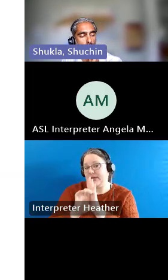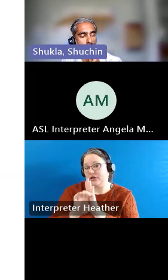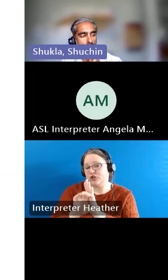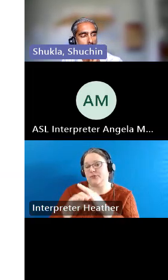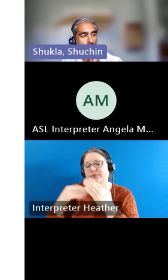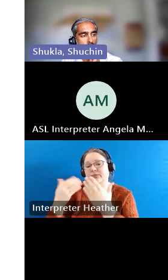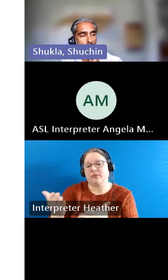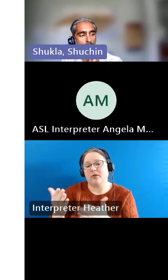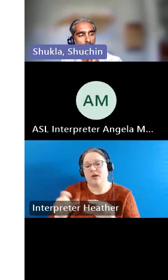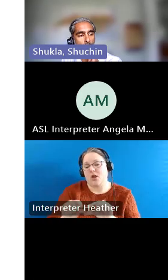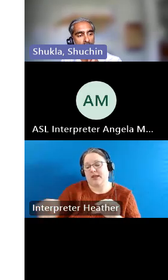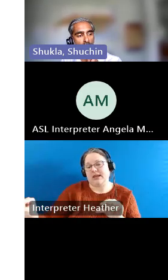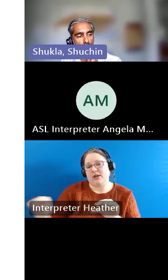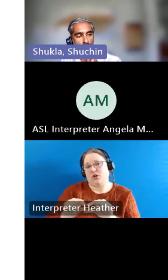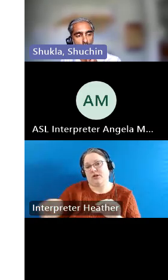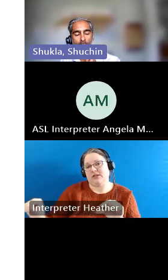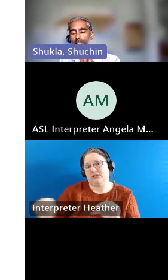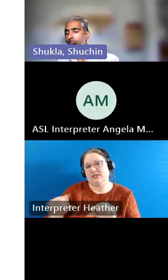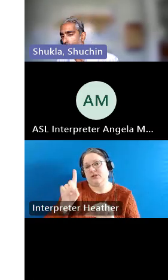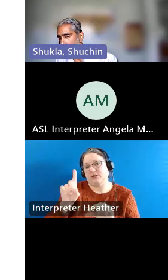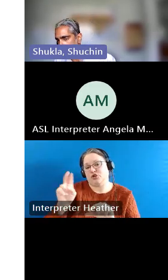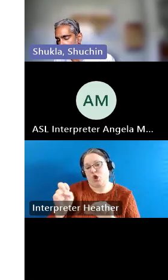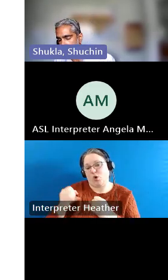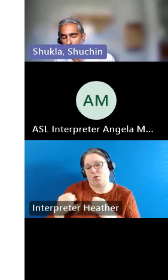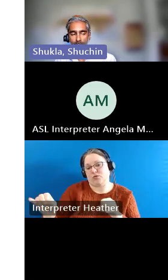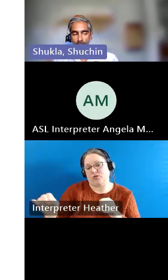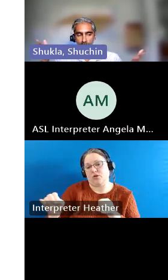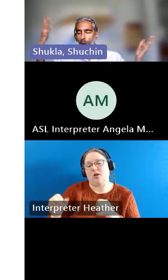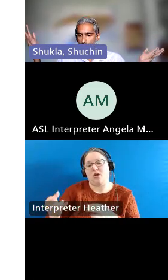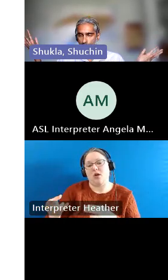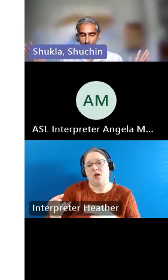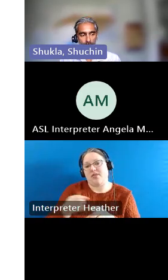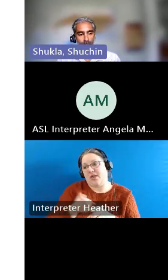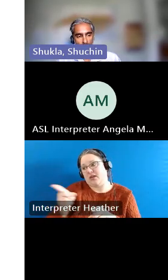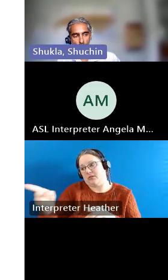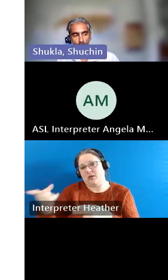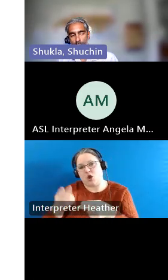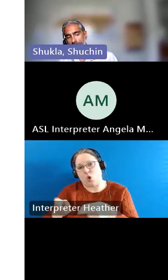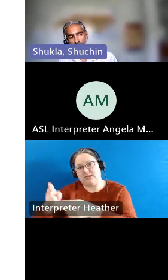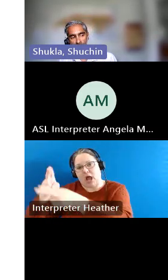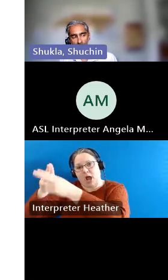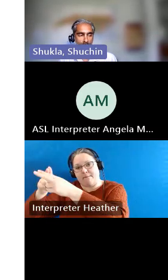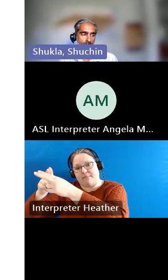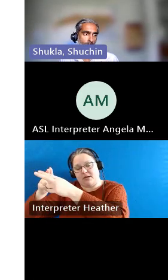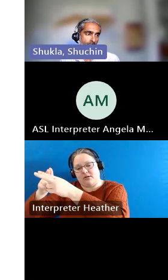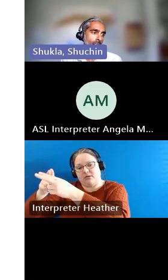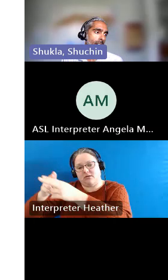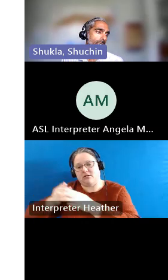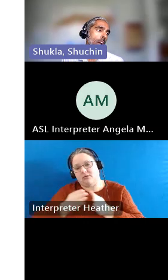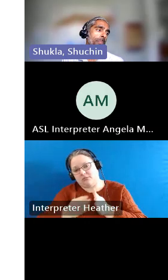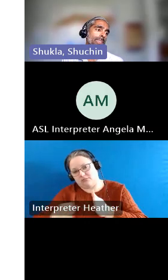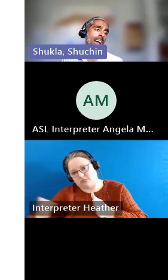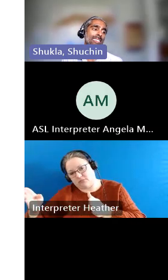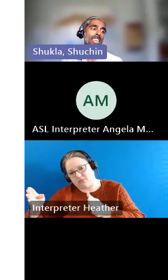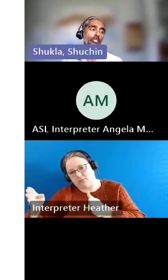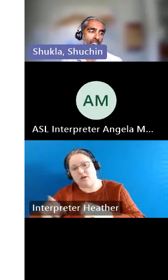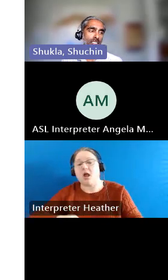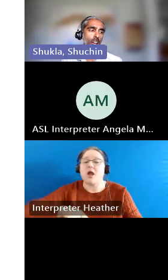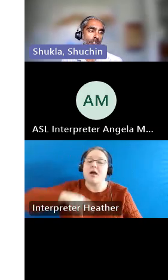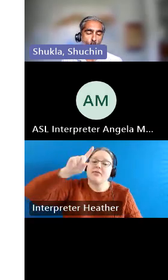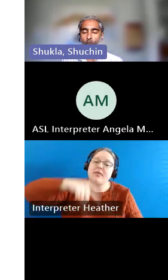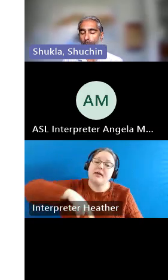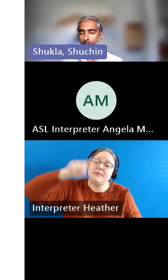right is the dose. So going further to the right is the higher the dose, right? And it's just arbitrary, but more dose, more to the right. The up and